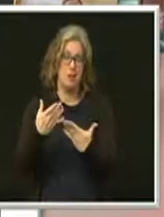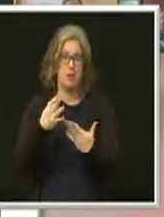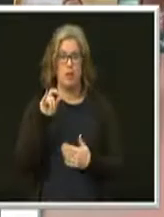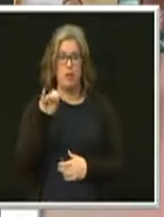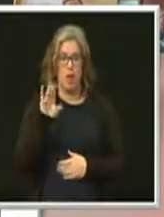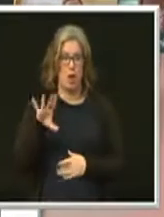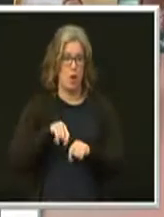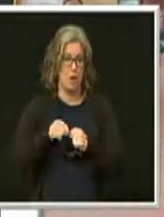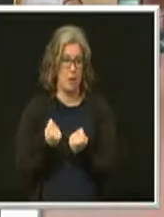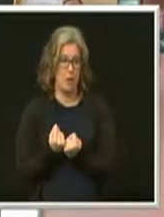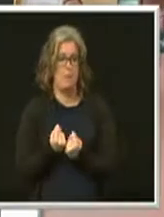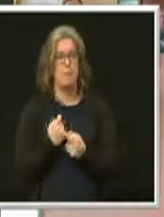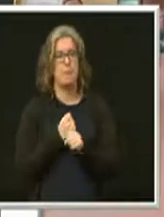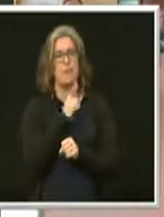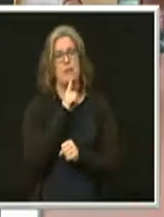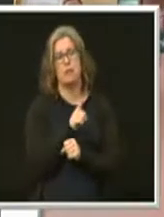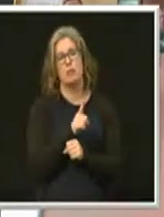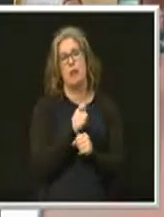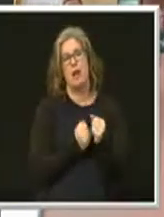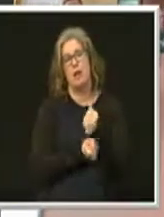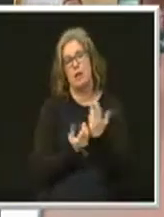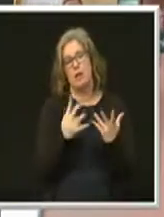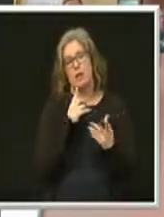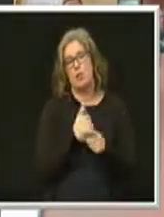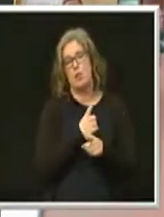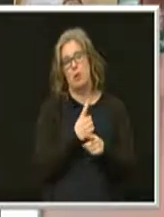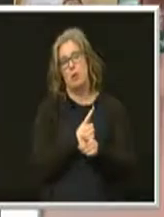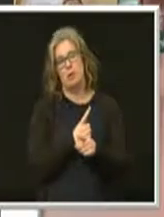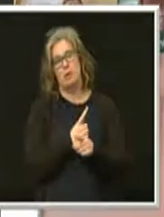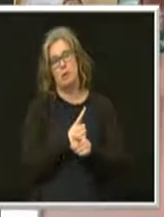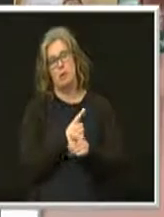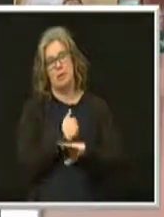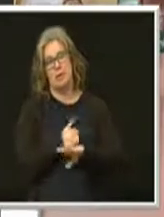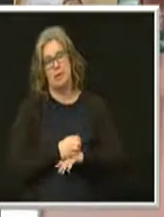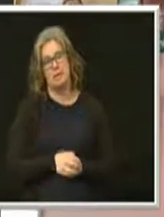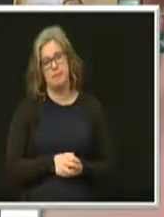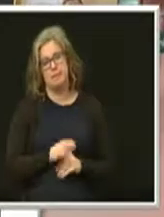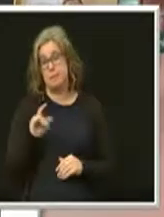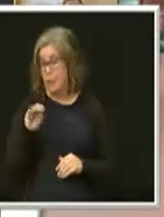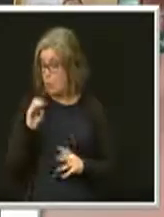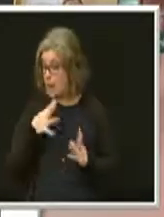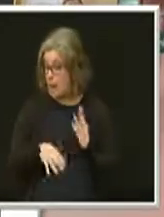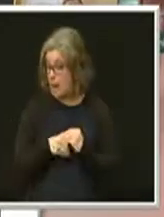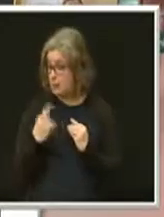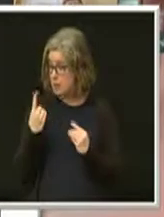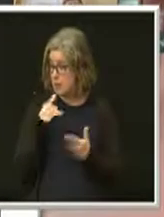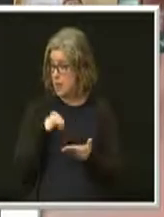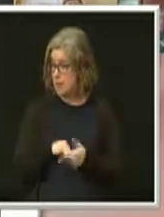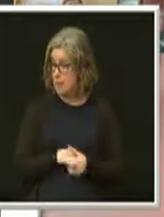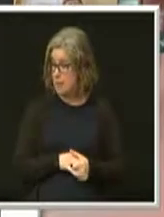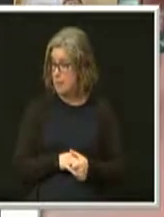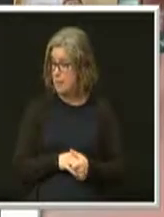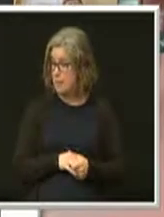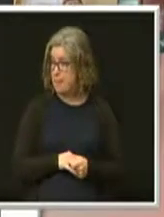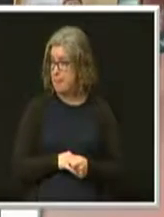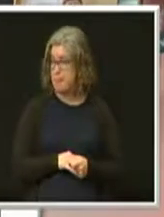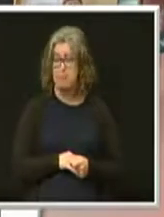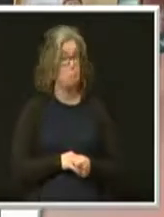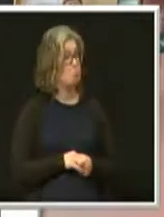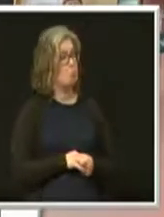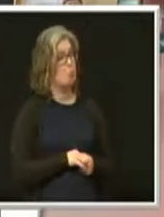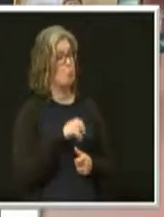her team to make sure that everything's appropriately in place. So Connie, would you like to add anything to that? No,